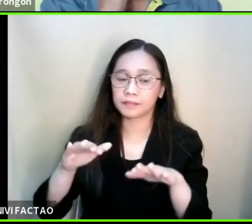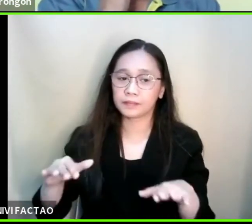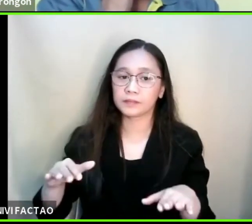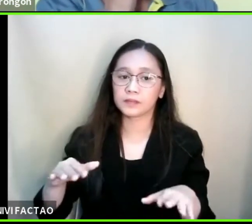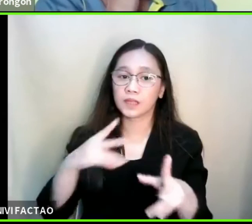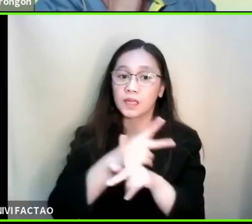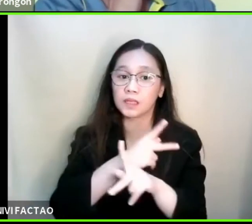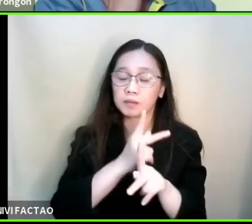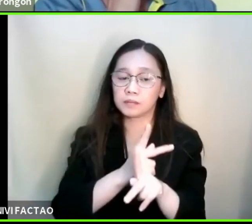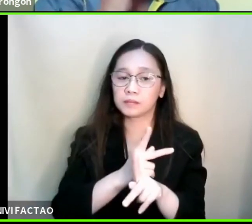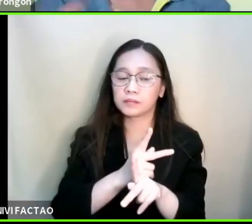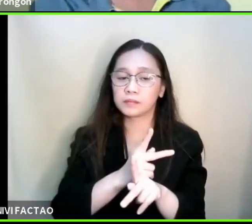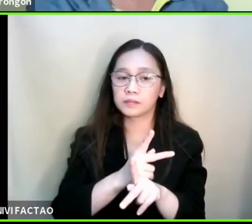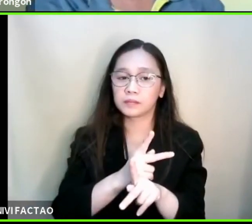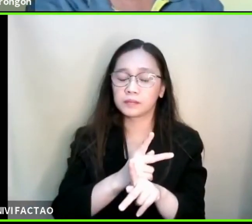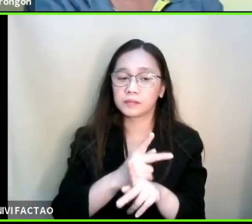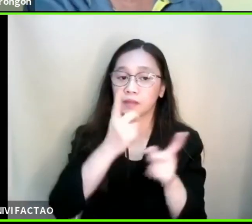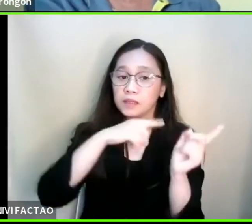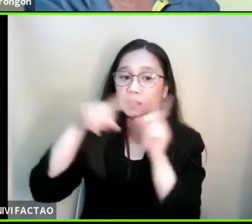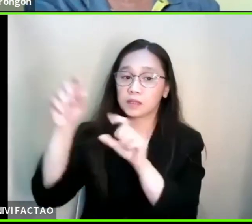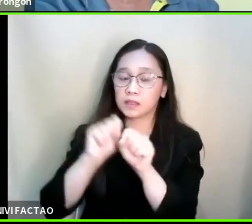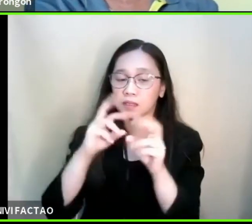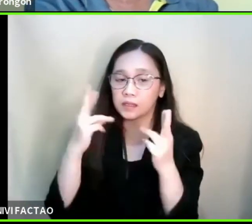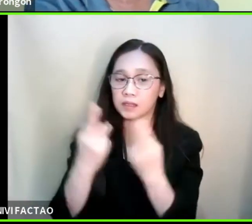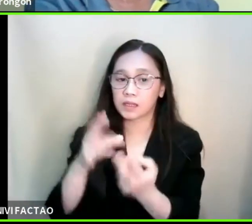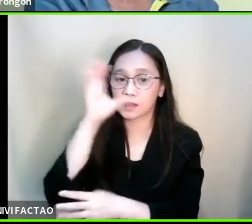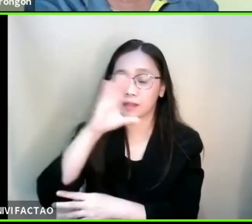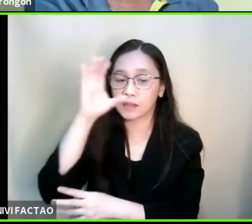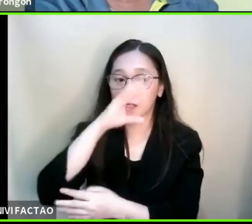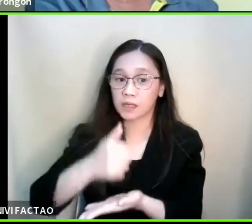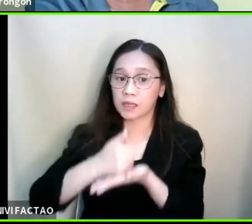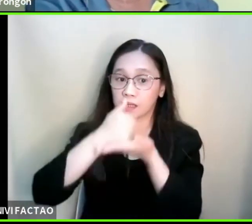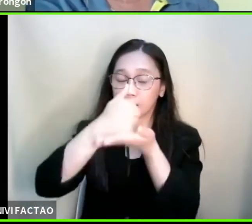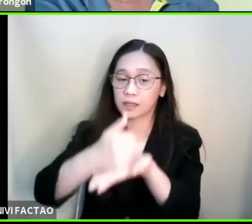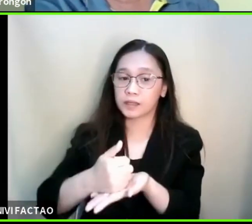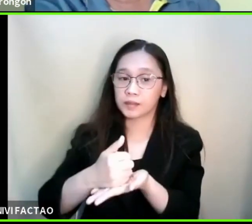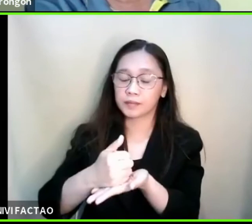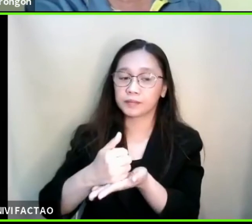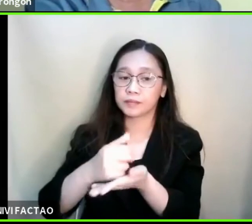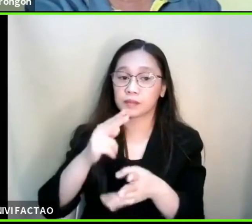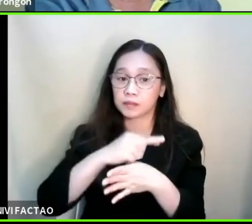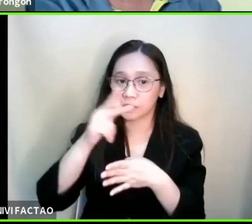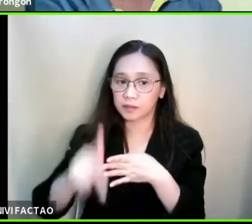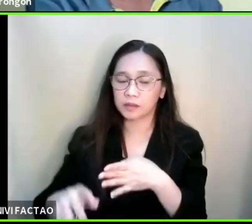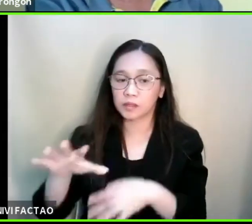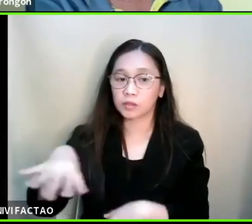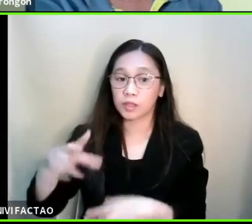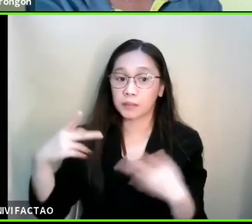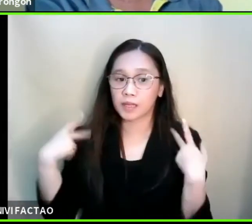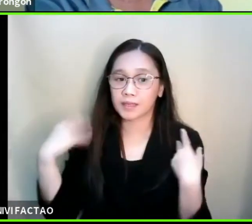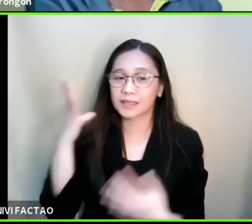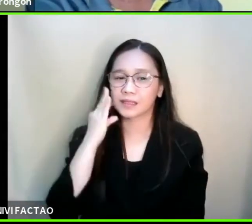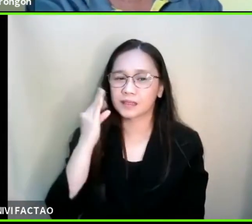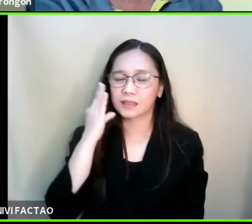Attend seminars, seek help from the professionals and those with experiences. Okay.